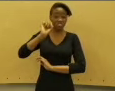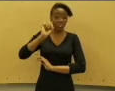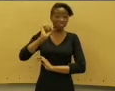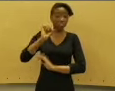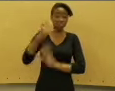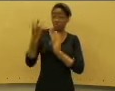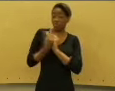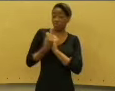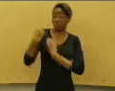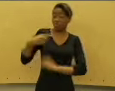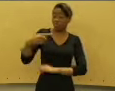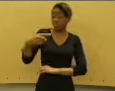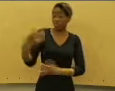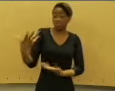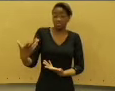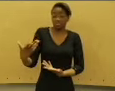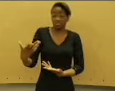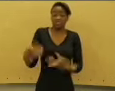You know, so,